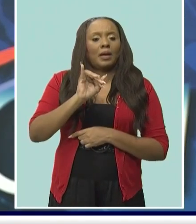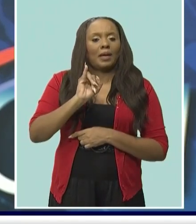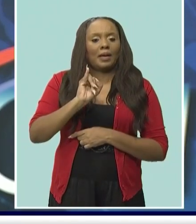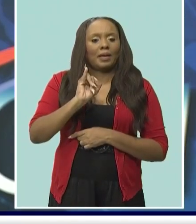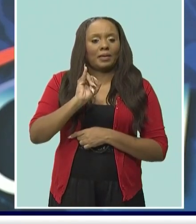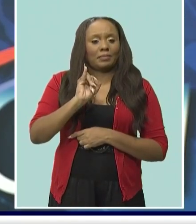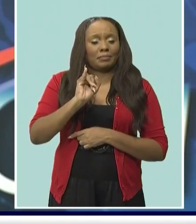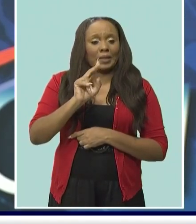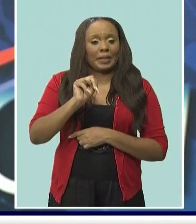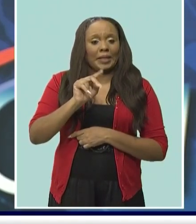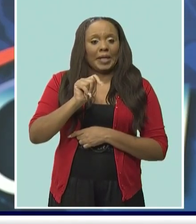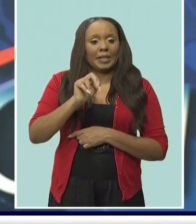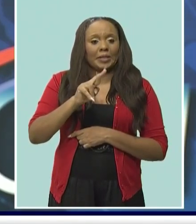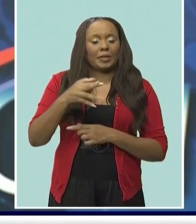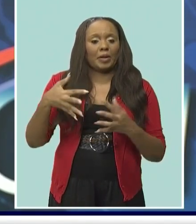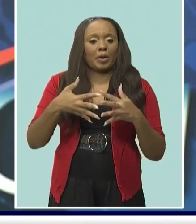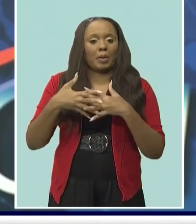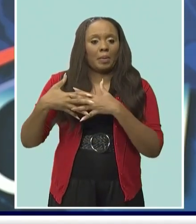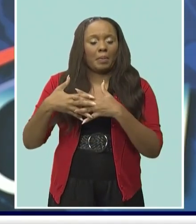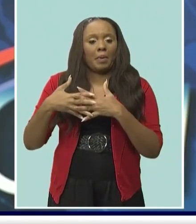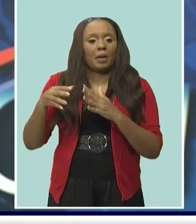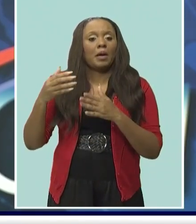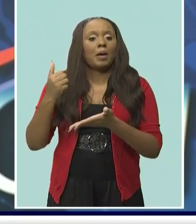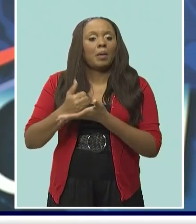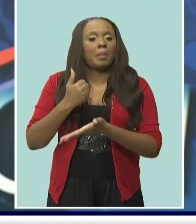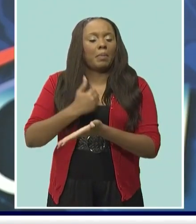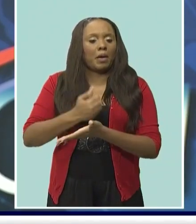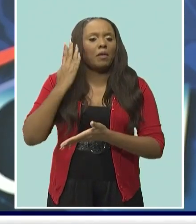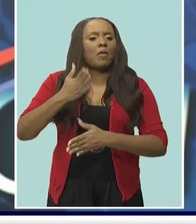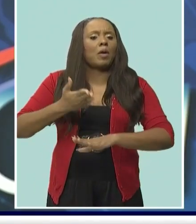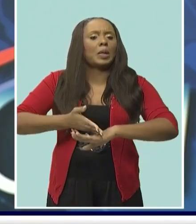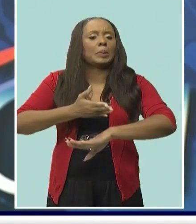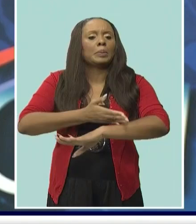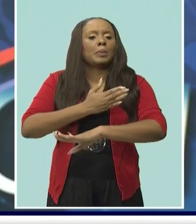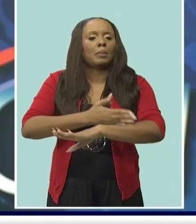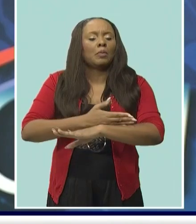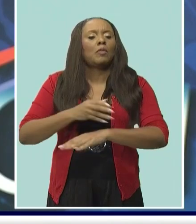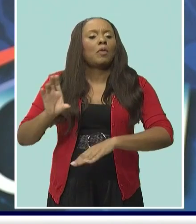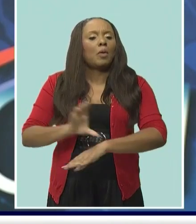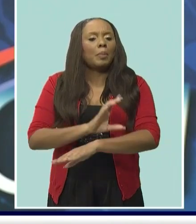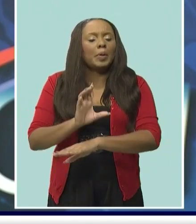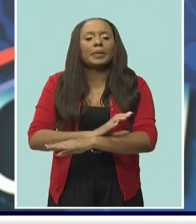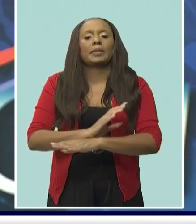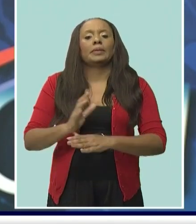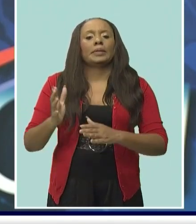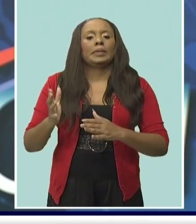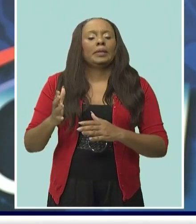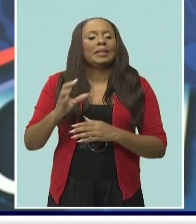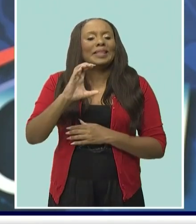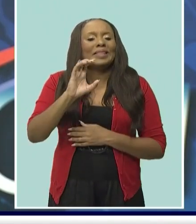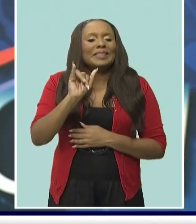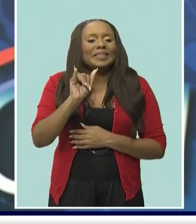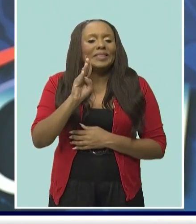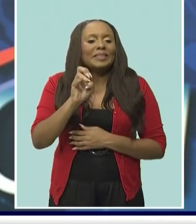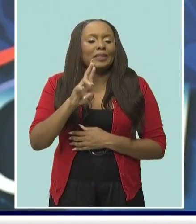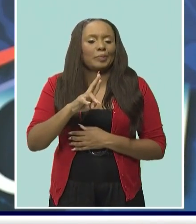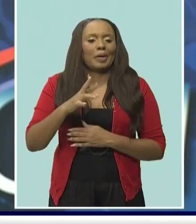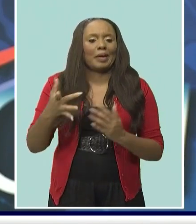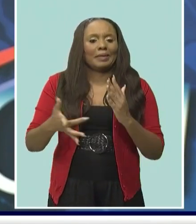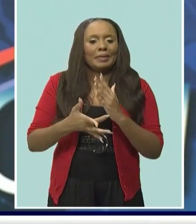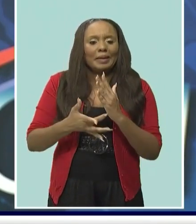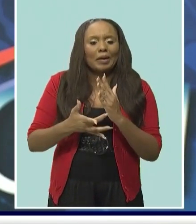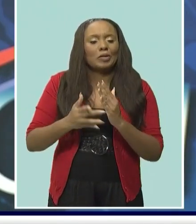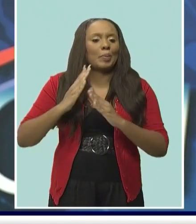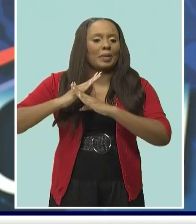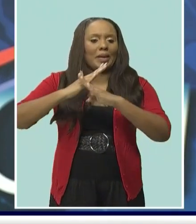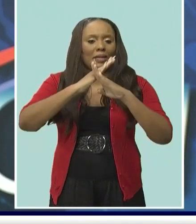its cybersecurity protection. Minister of Industry, Innovation, Science and Technology, Davidson Ishmael, speaking to CBC News in